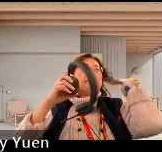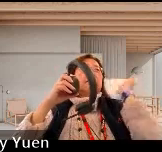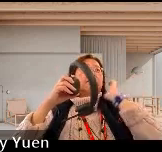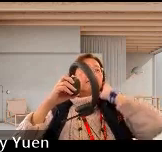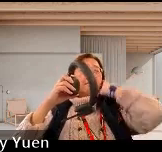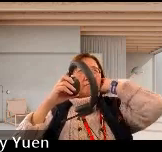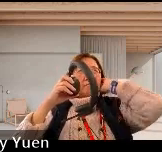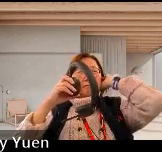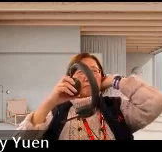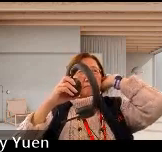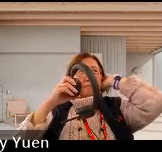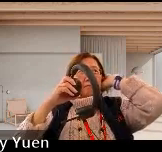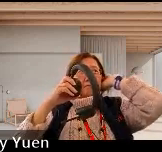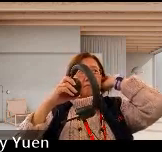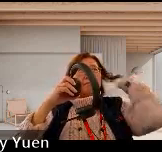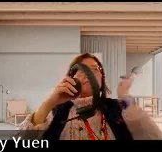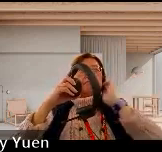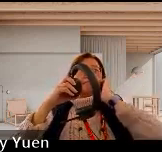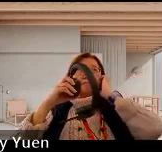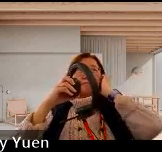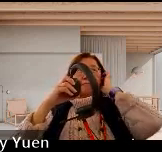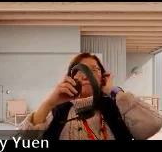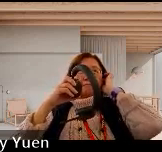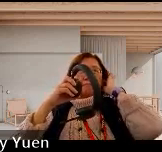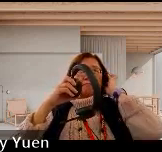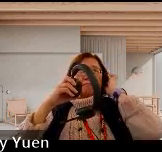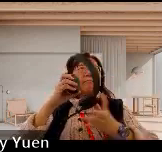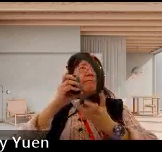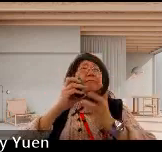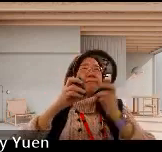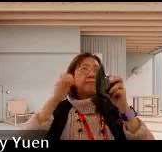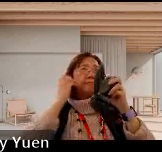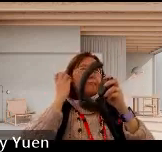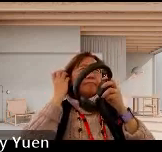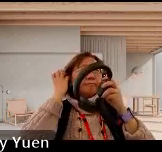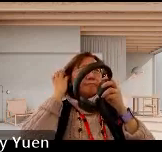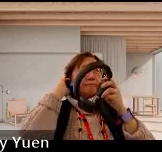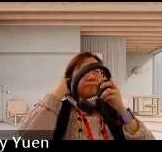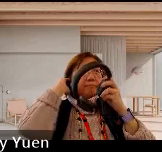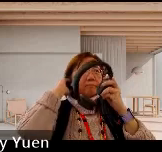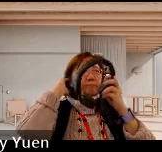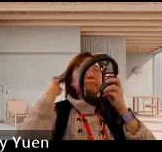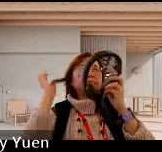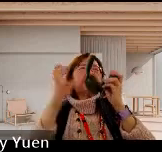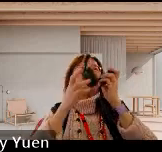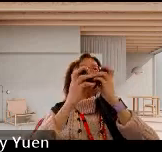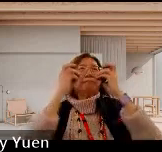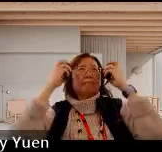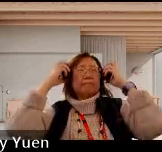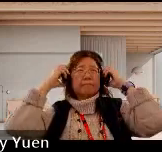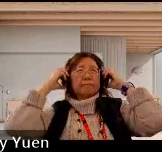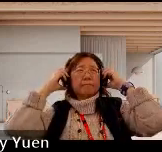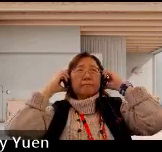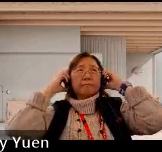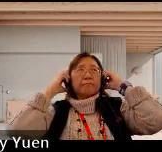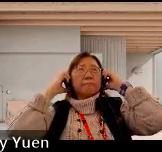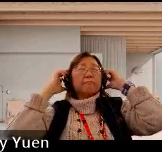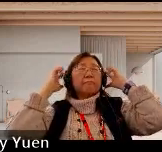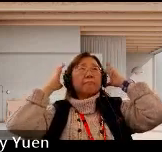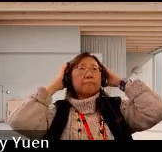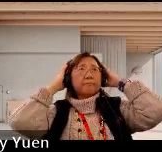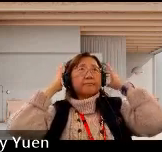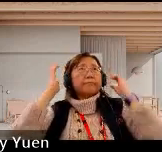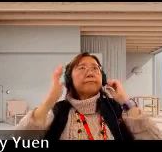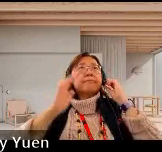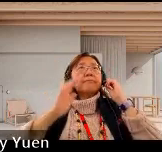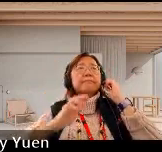the early stages before a diagnosis, because you might be saying, well, these changes are sort of age related, or these changes might be because this person's